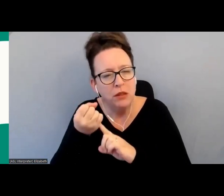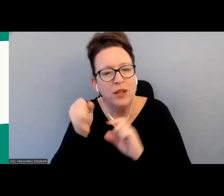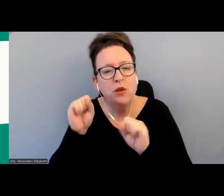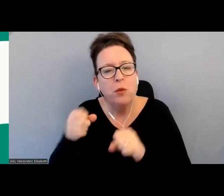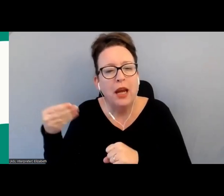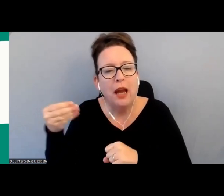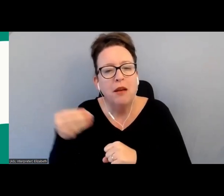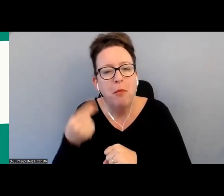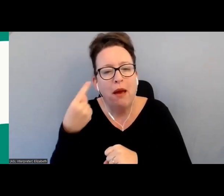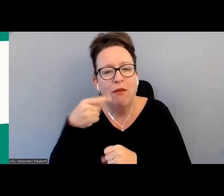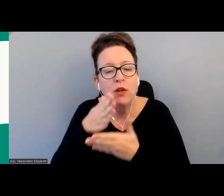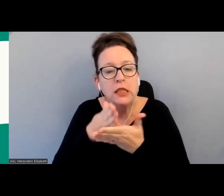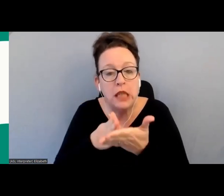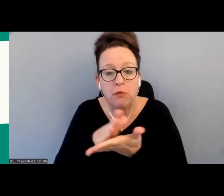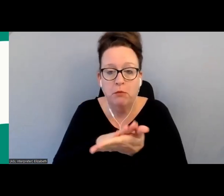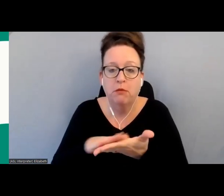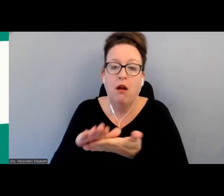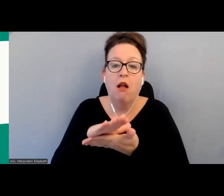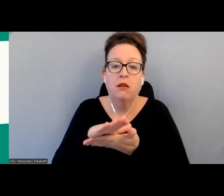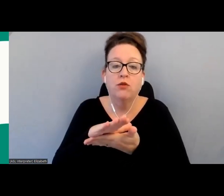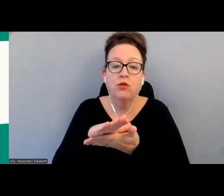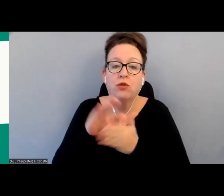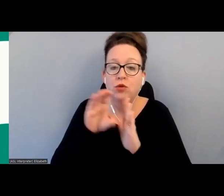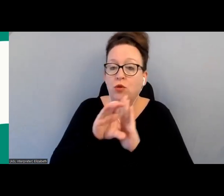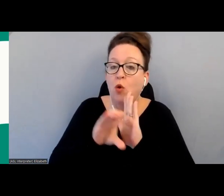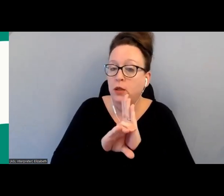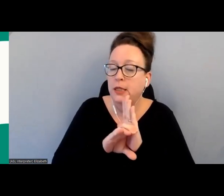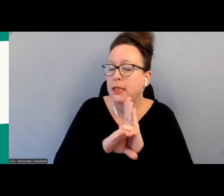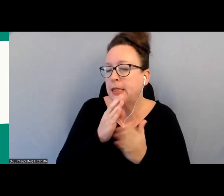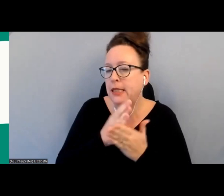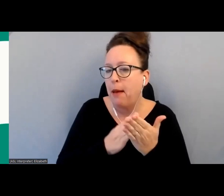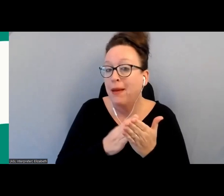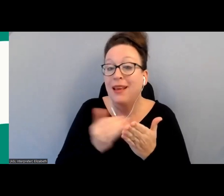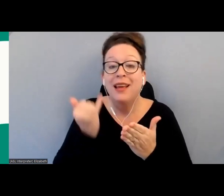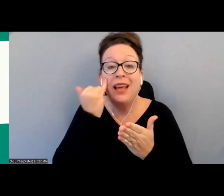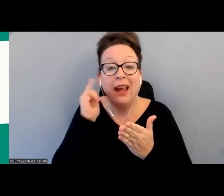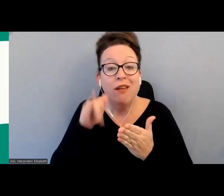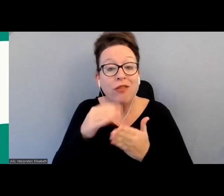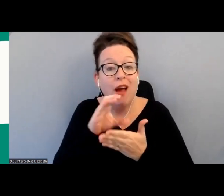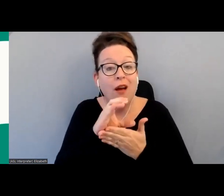for some college coursework if it's going to lead